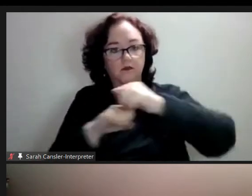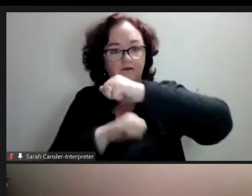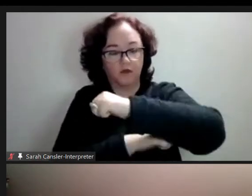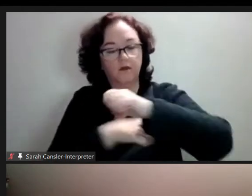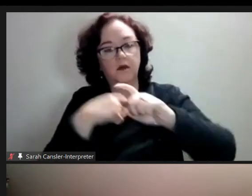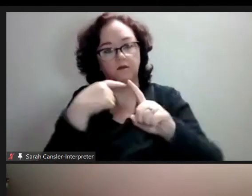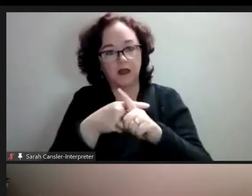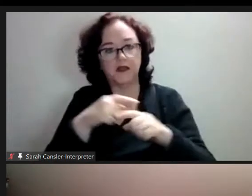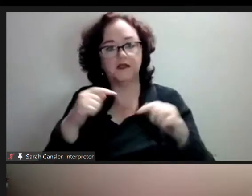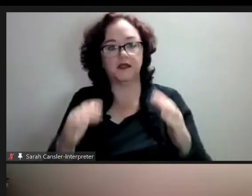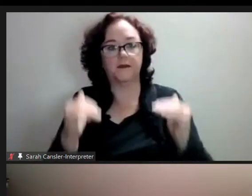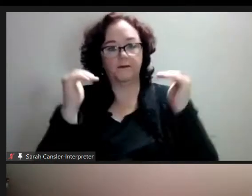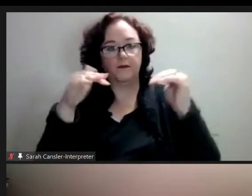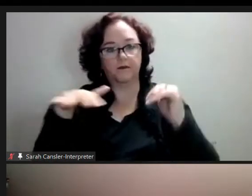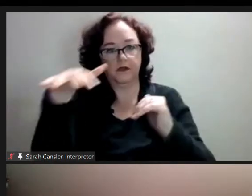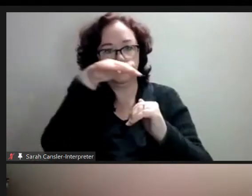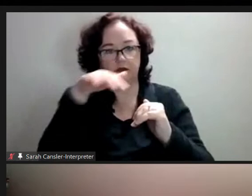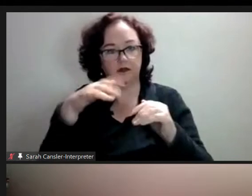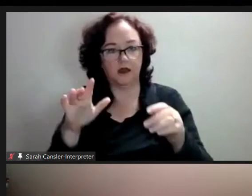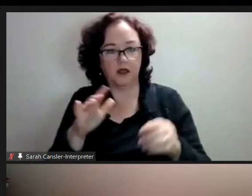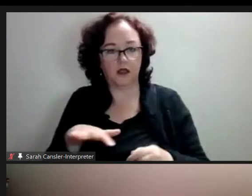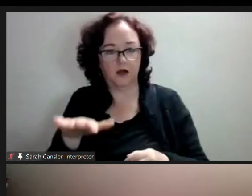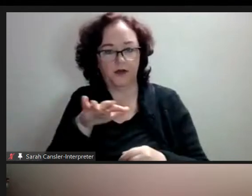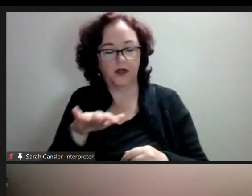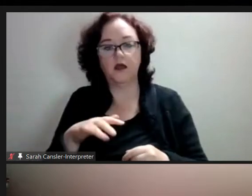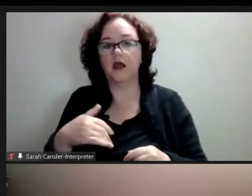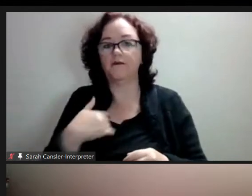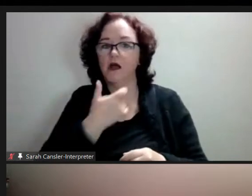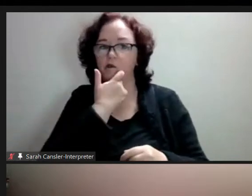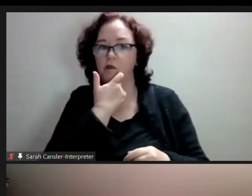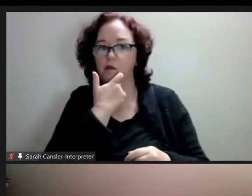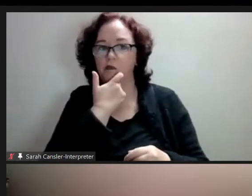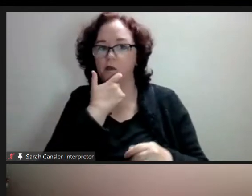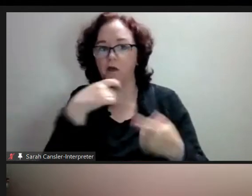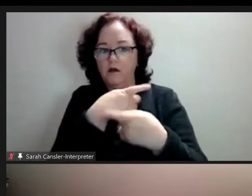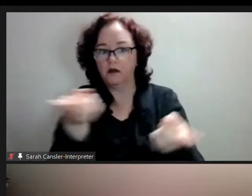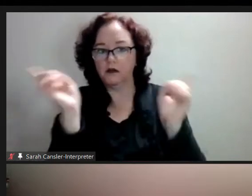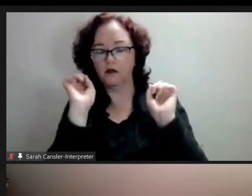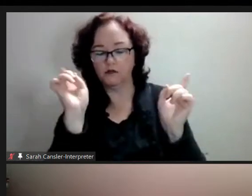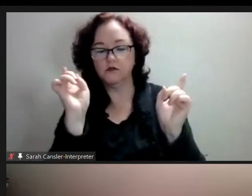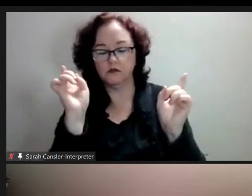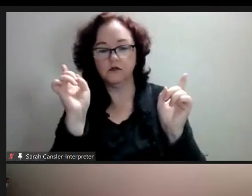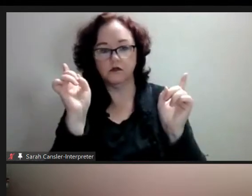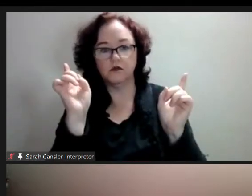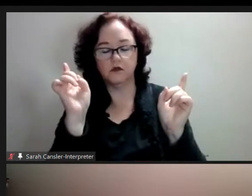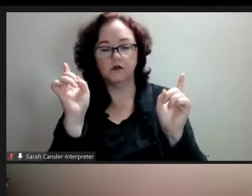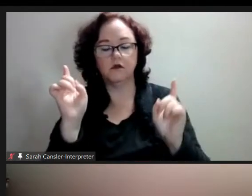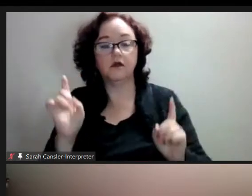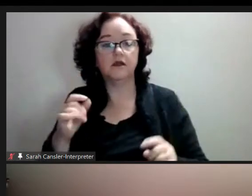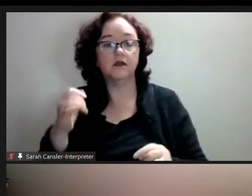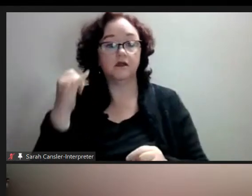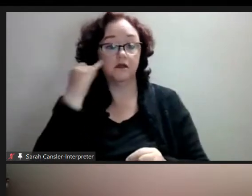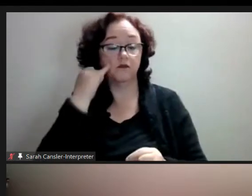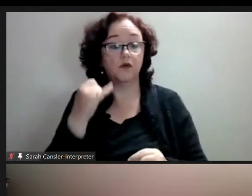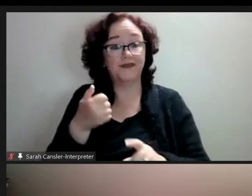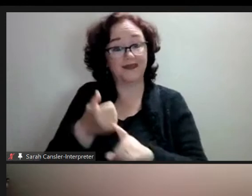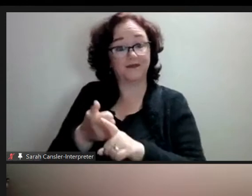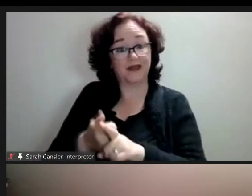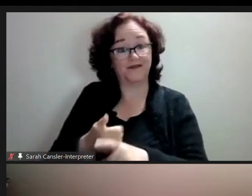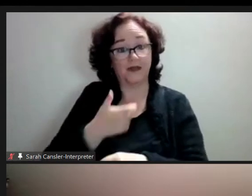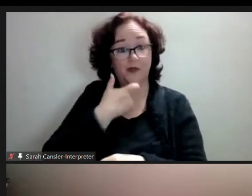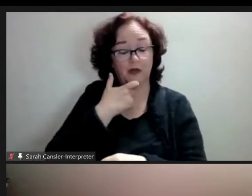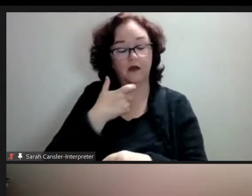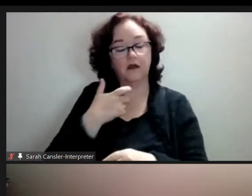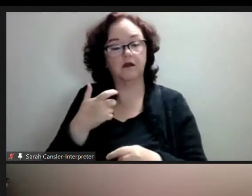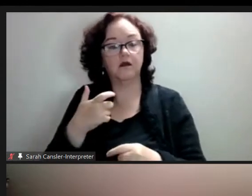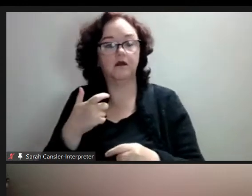mezzanines. Announcements are made via a loudspeaker, and if the station attendant has to make the announcement themselves, they're either making it loudly within